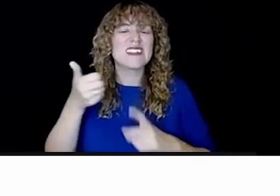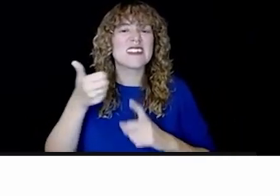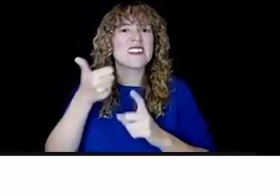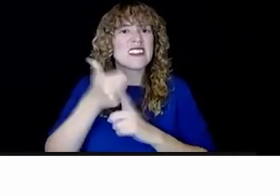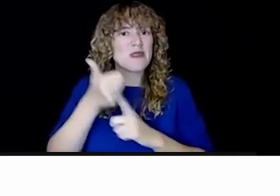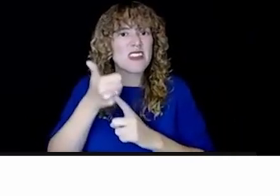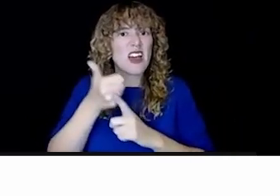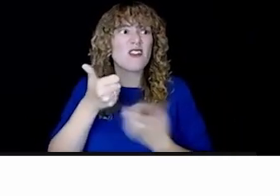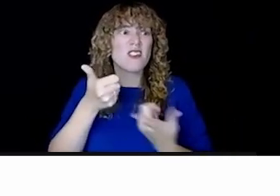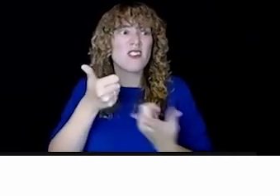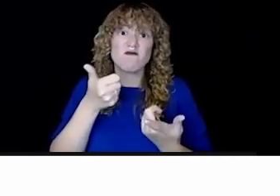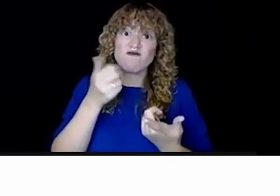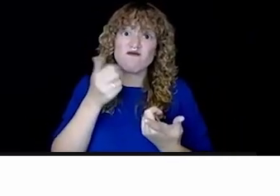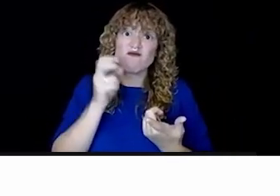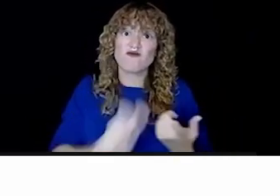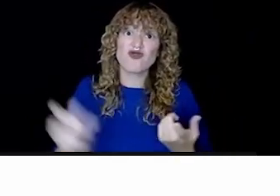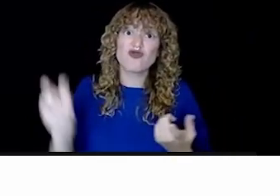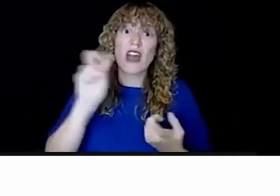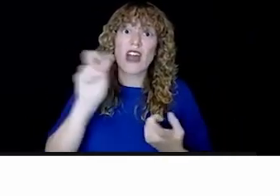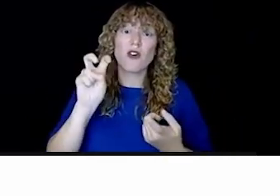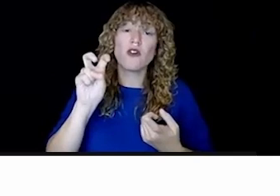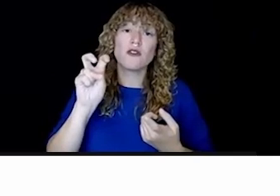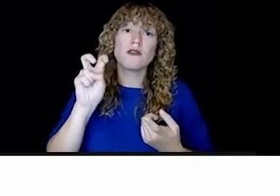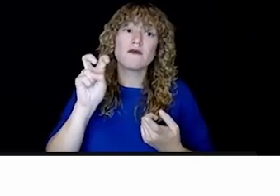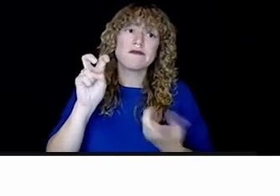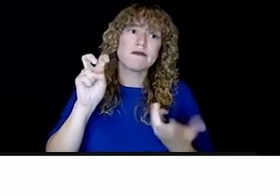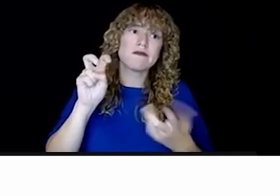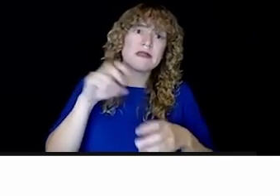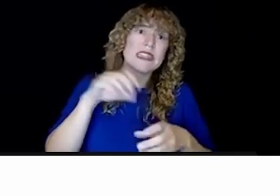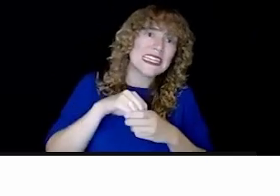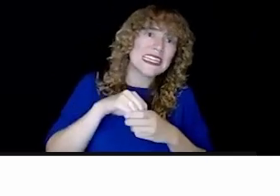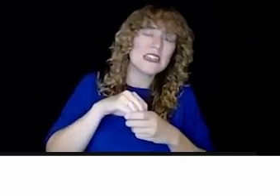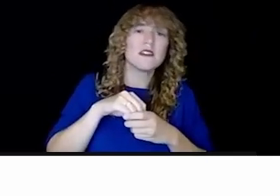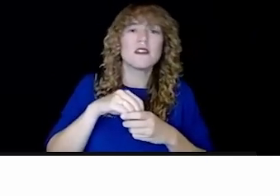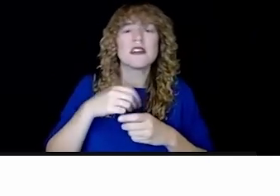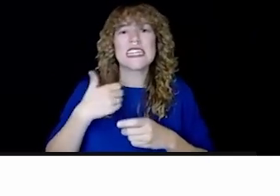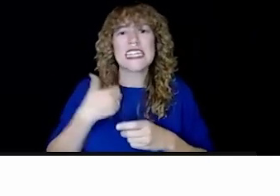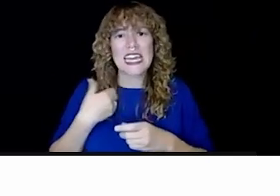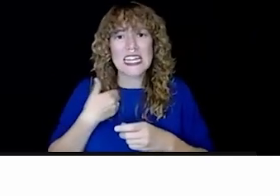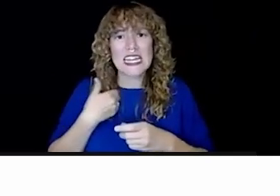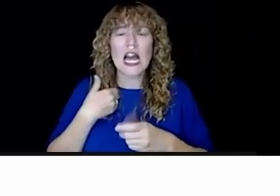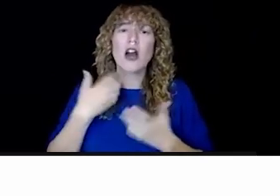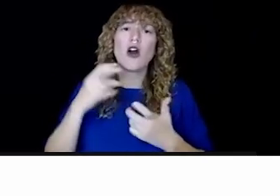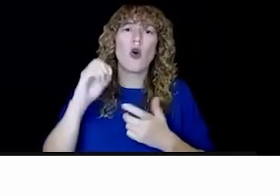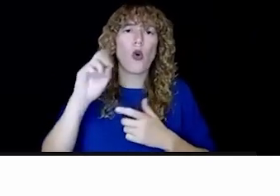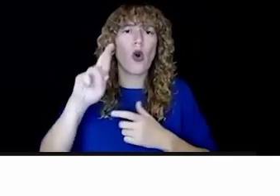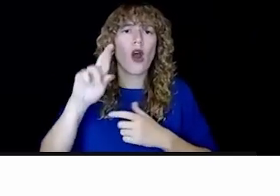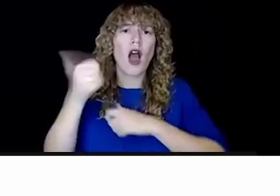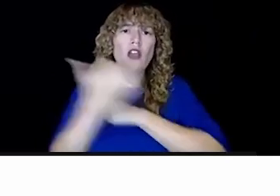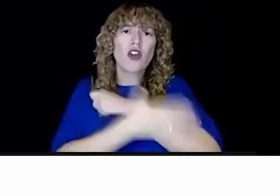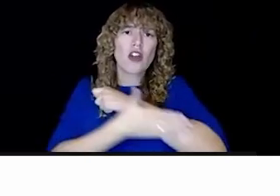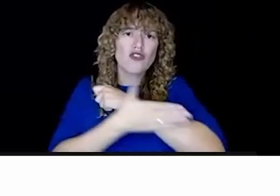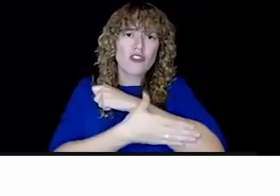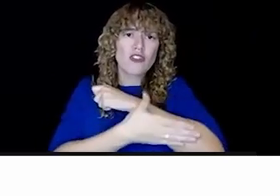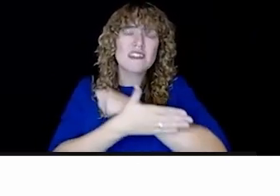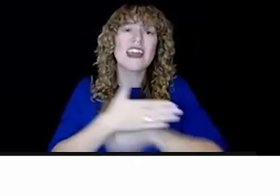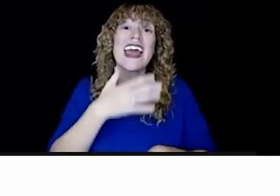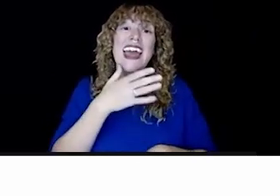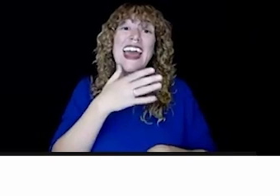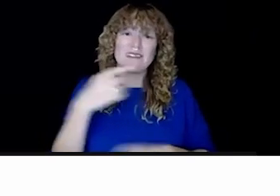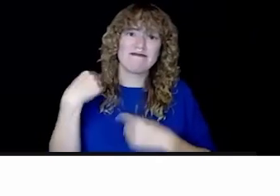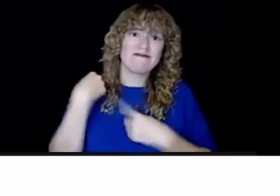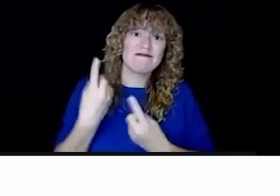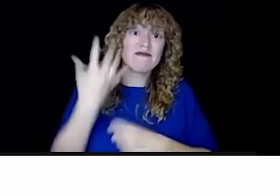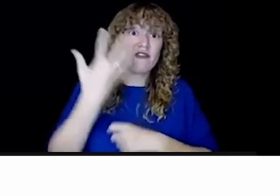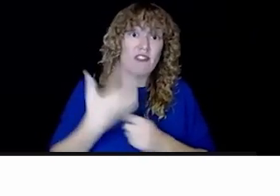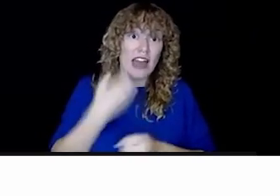mobility device in or out of a Canadian airport in the last 5 years and have experienced damage or loss.